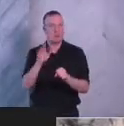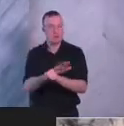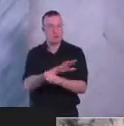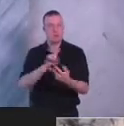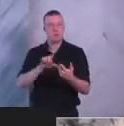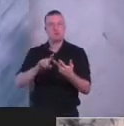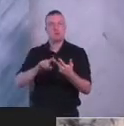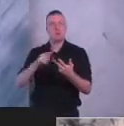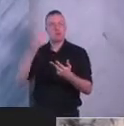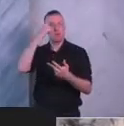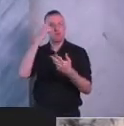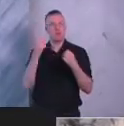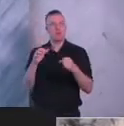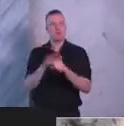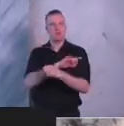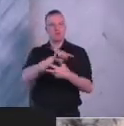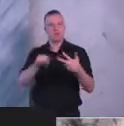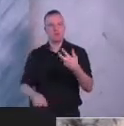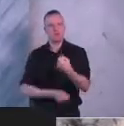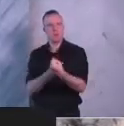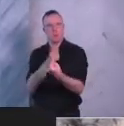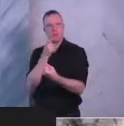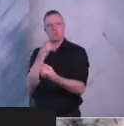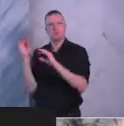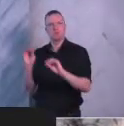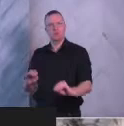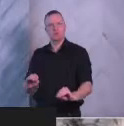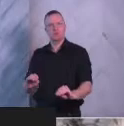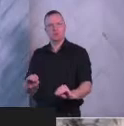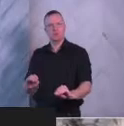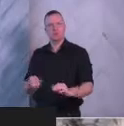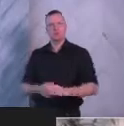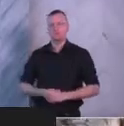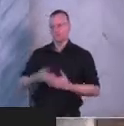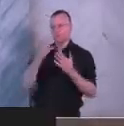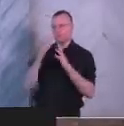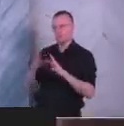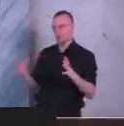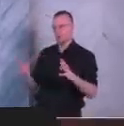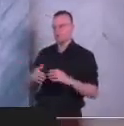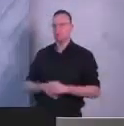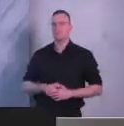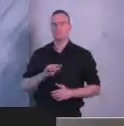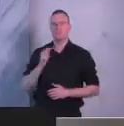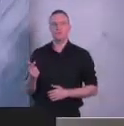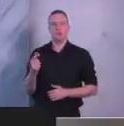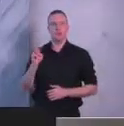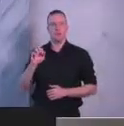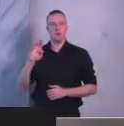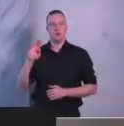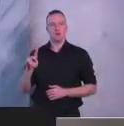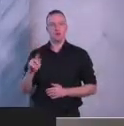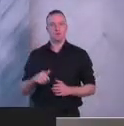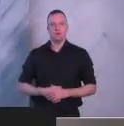mental health care to support these people as well. Thank you very much, Vic. And Mark, this question to you, please.